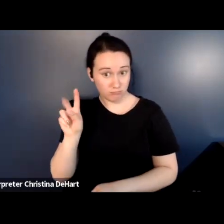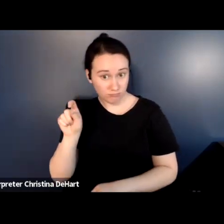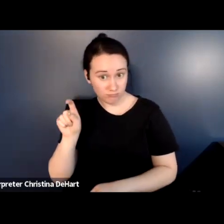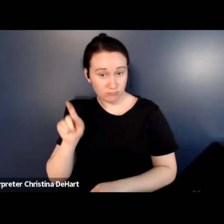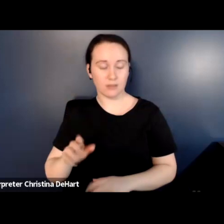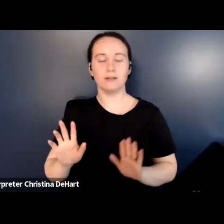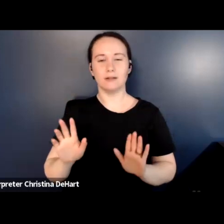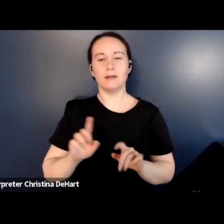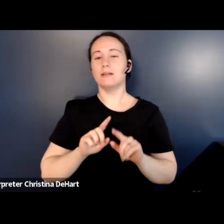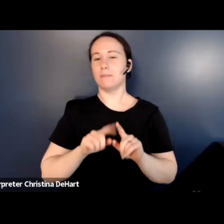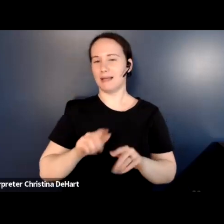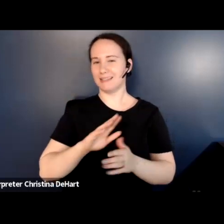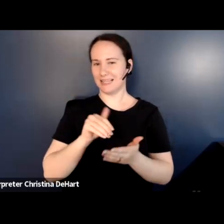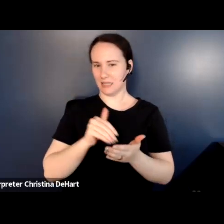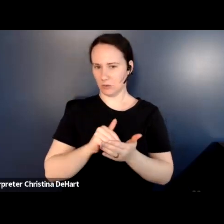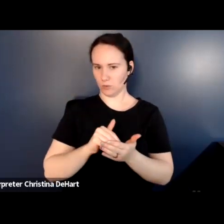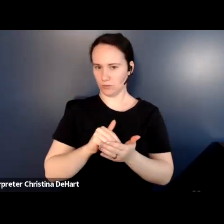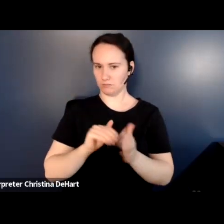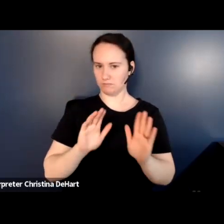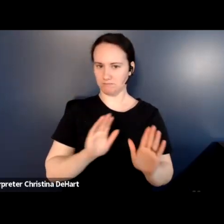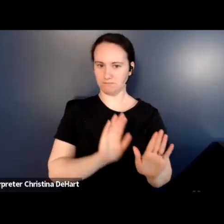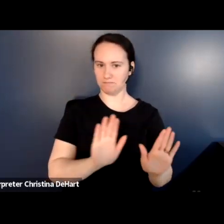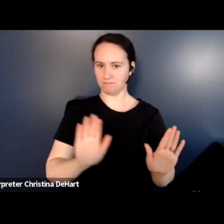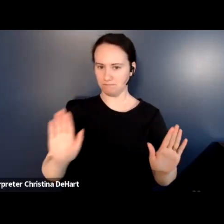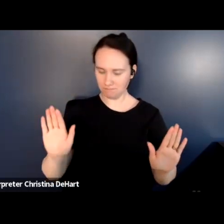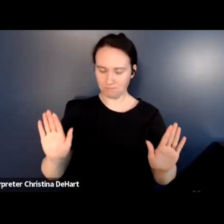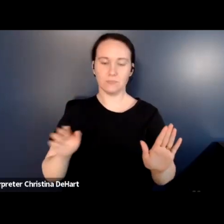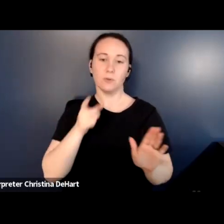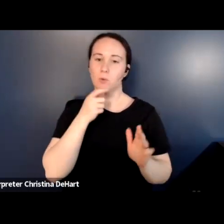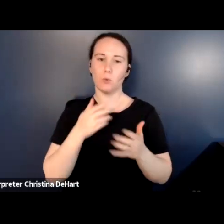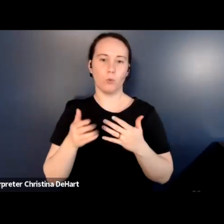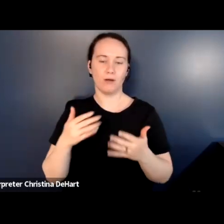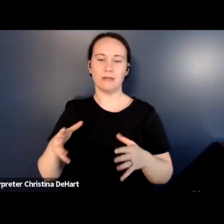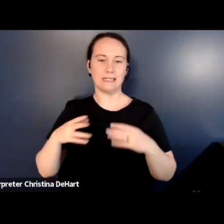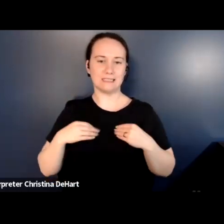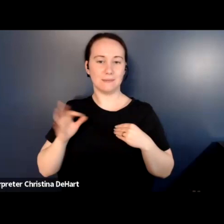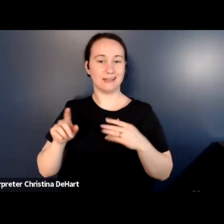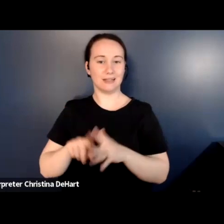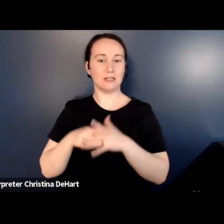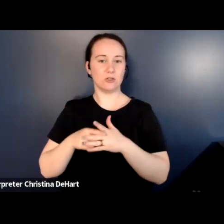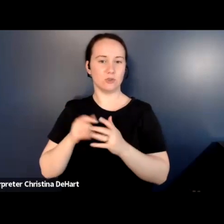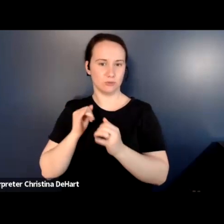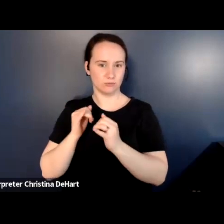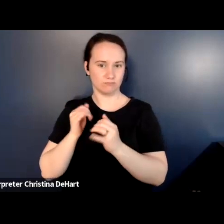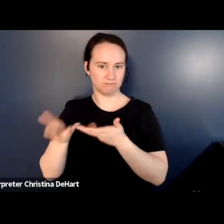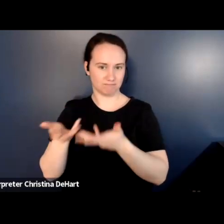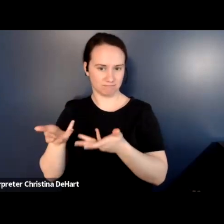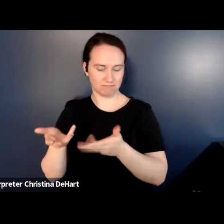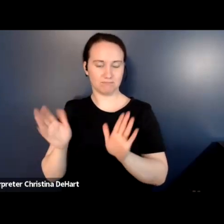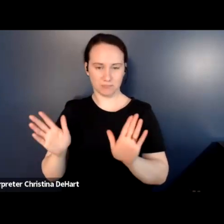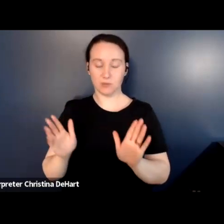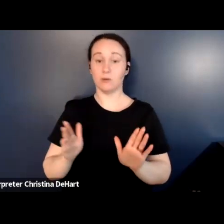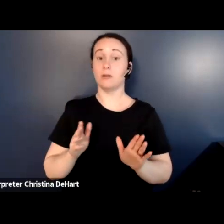the center that accepted, right, that initial interaction. So counselors within the